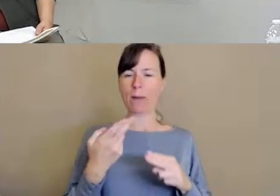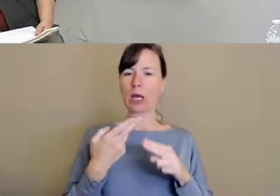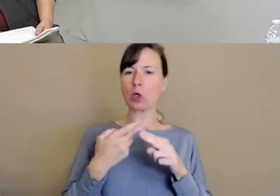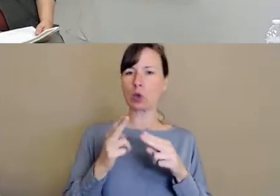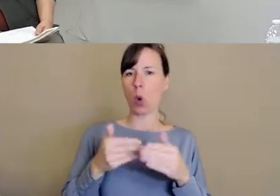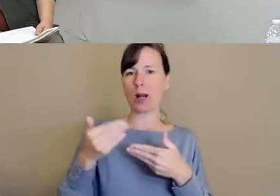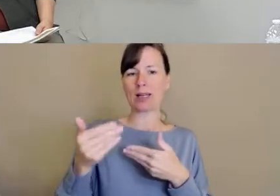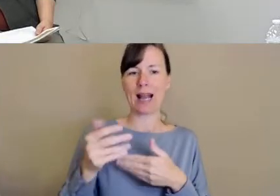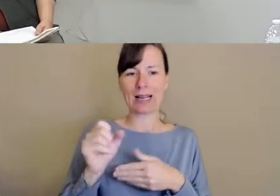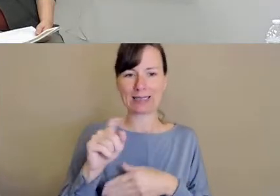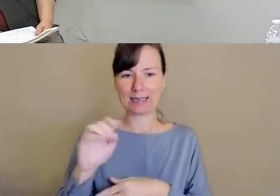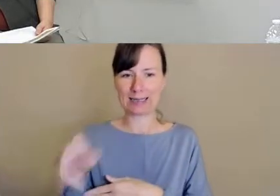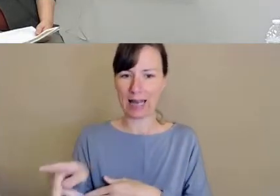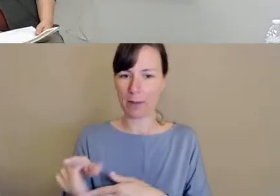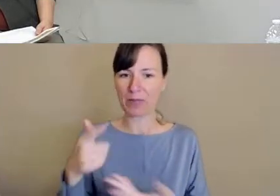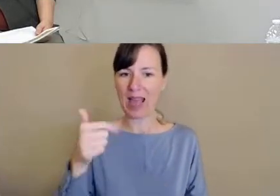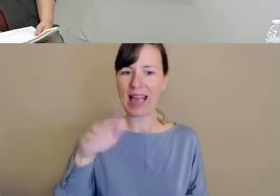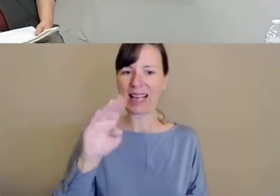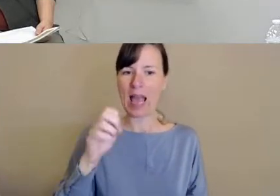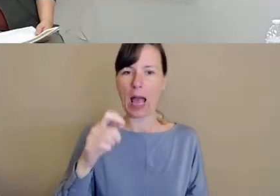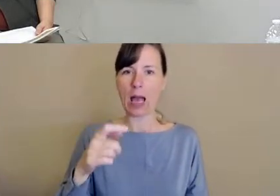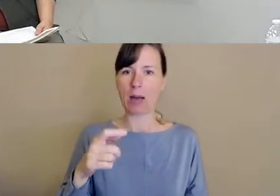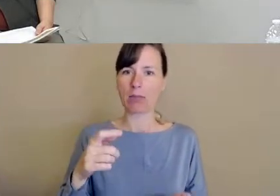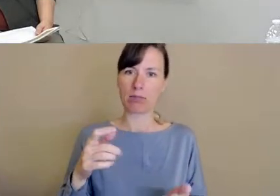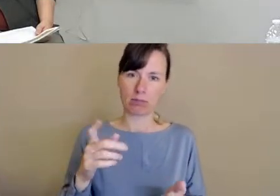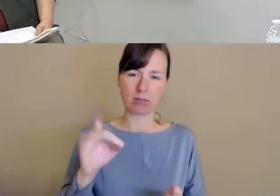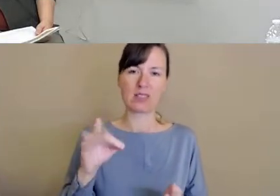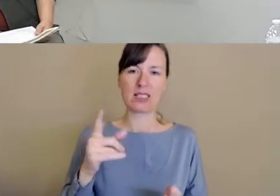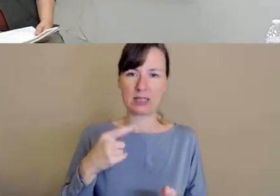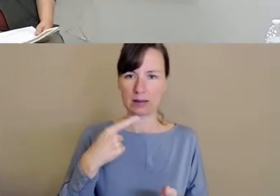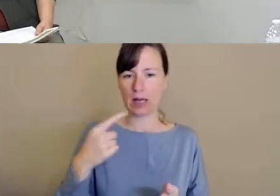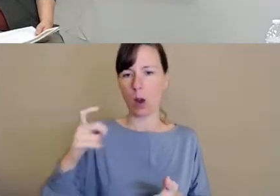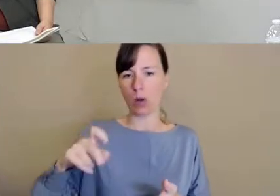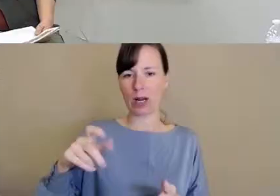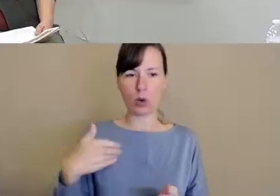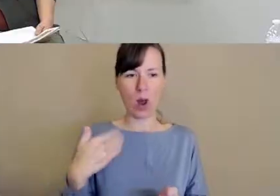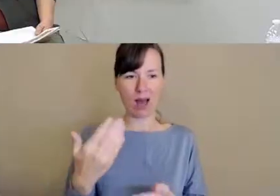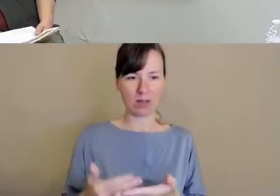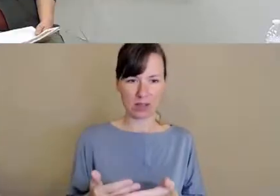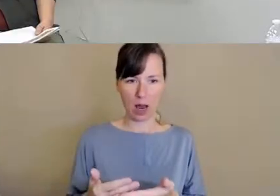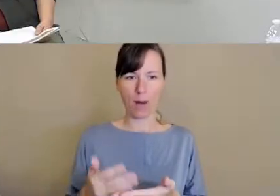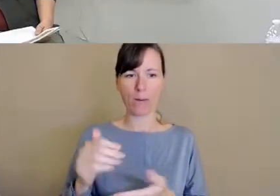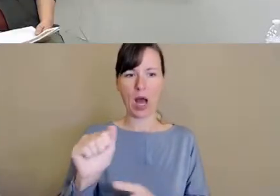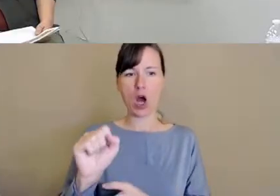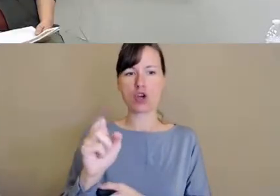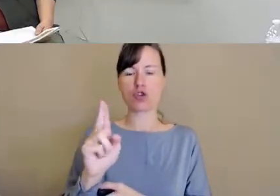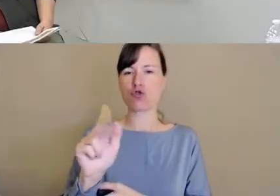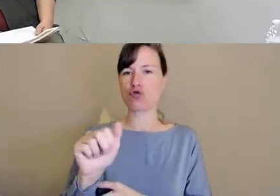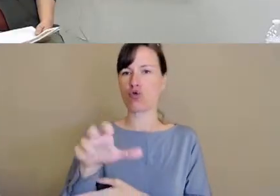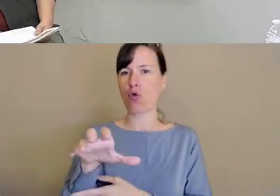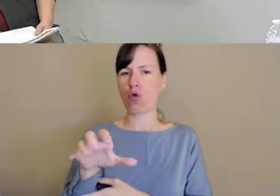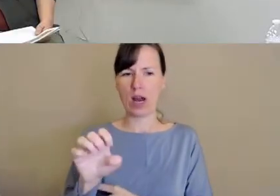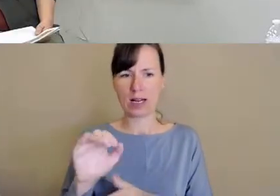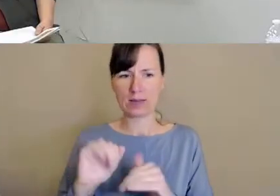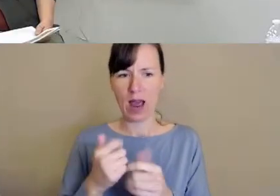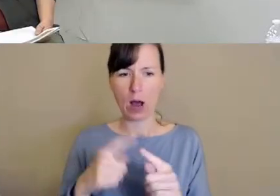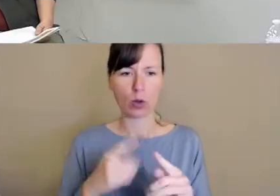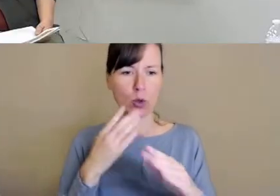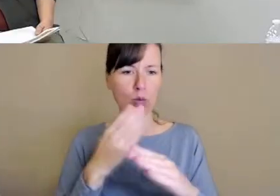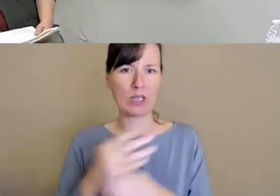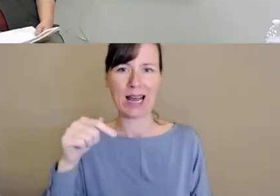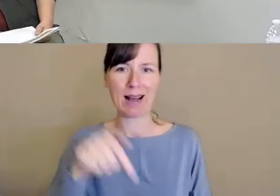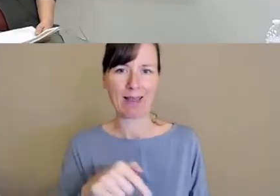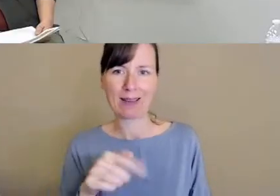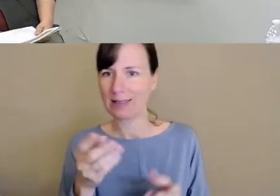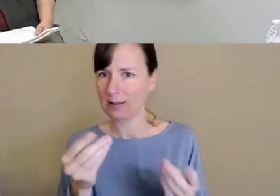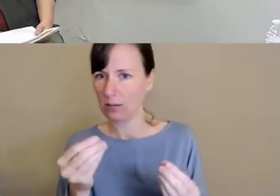go right to the Maryland Environmental Trust as a state agency that specializes and has expertise